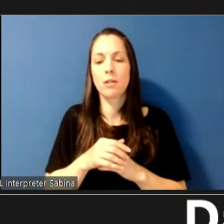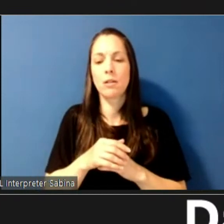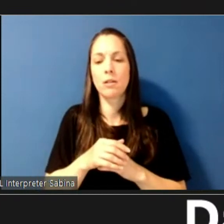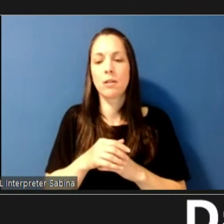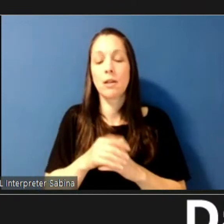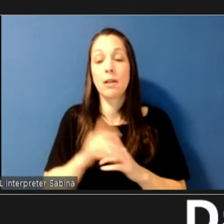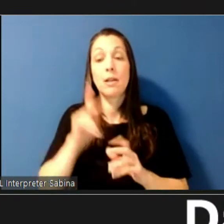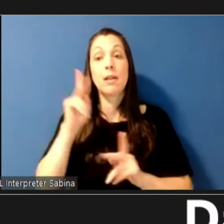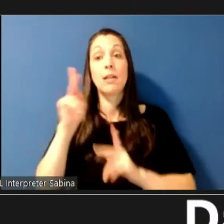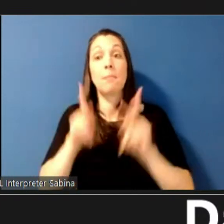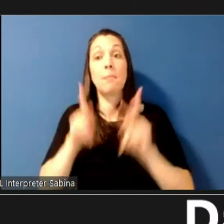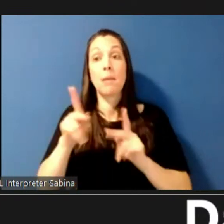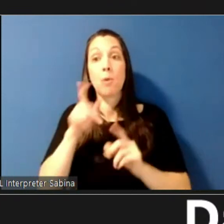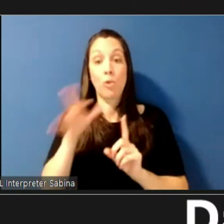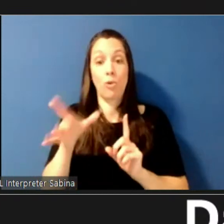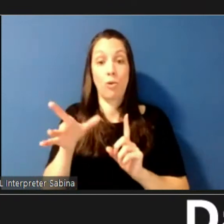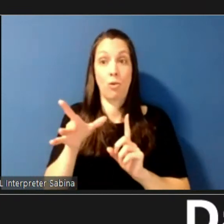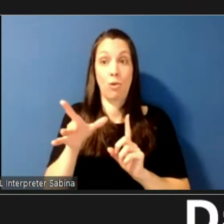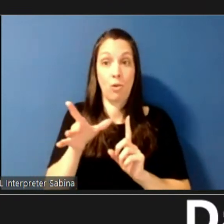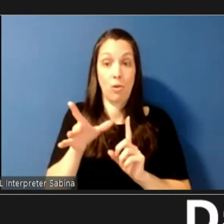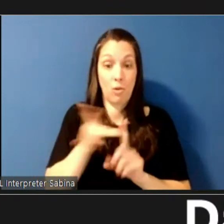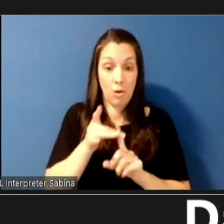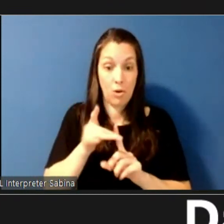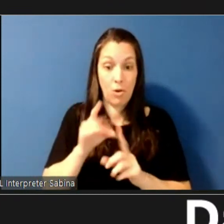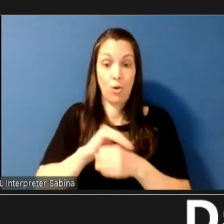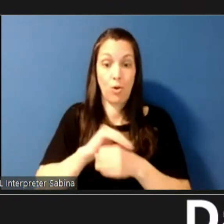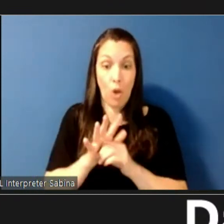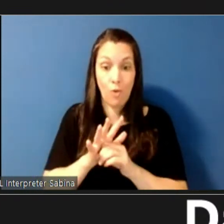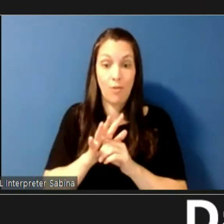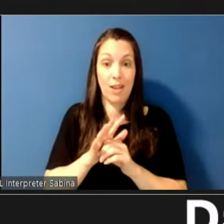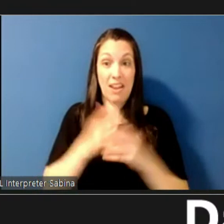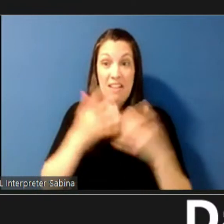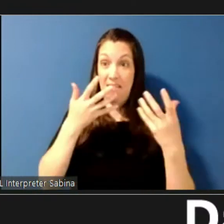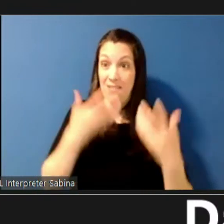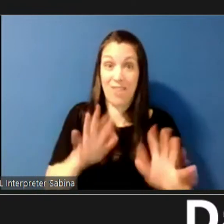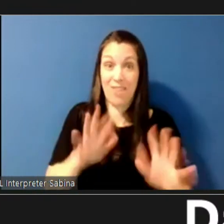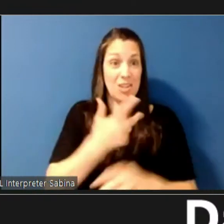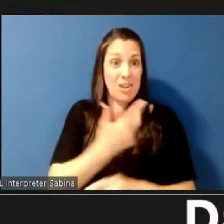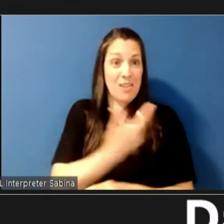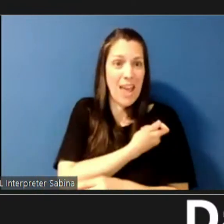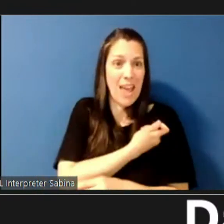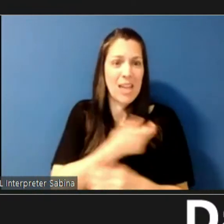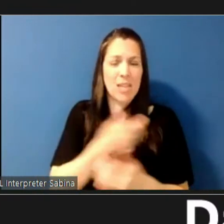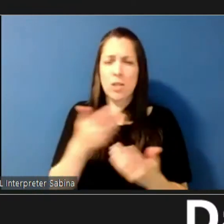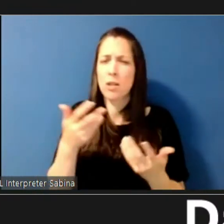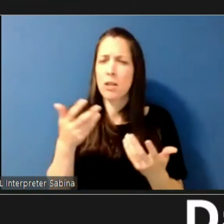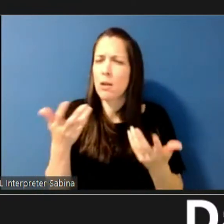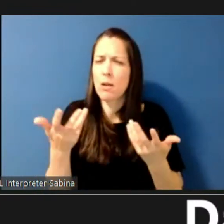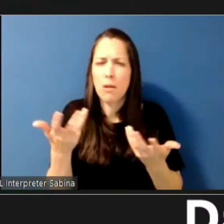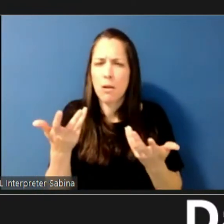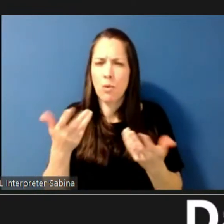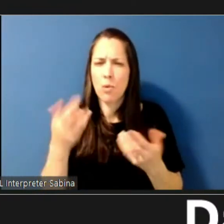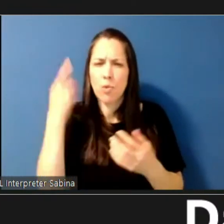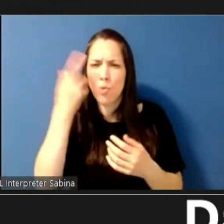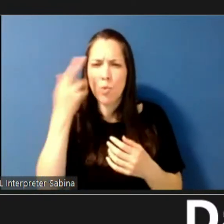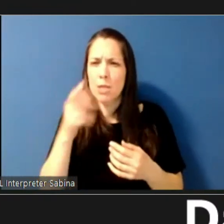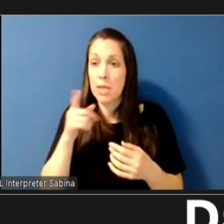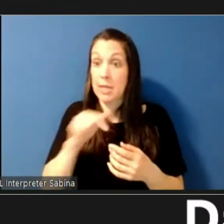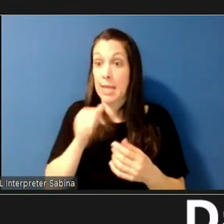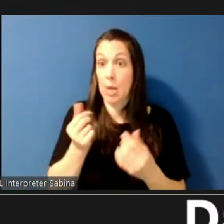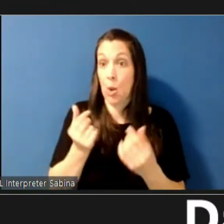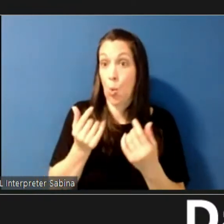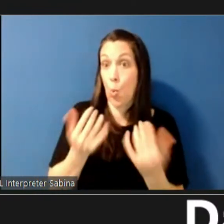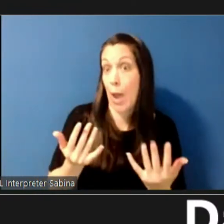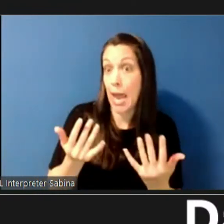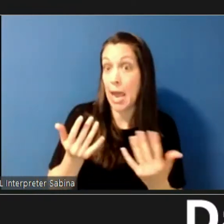got COVID after being vaccinated, is there something determining a factor? Did they not wait long enough after the second dose? Were